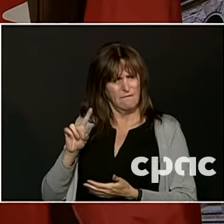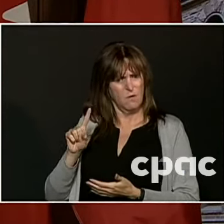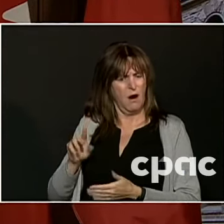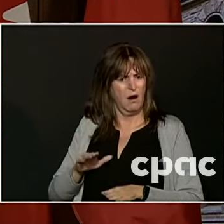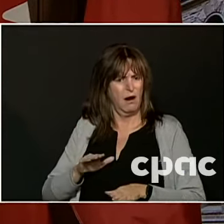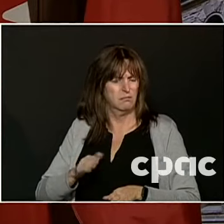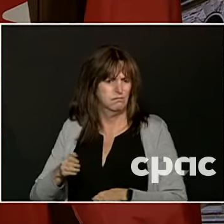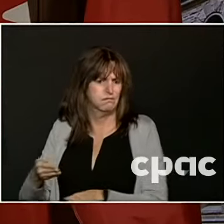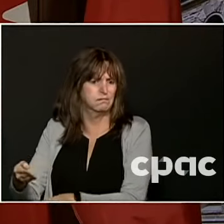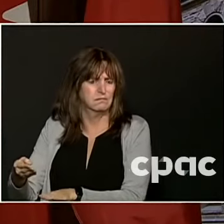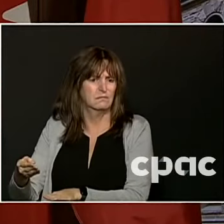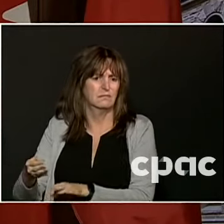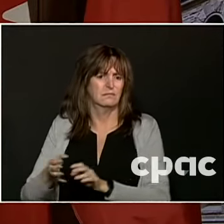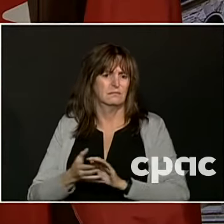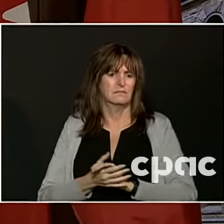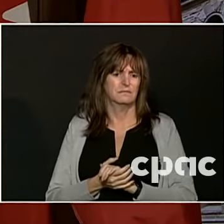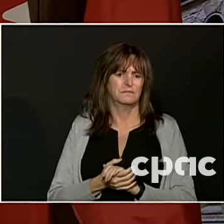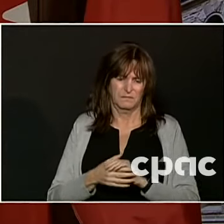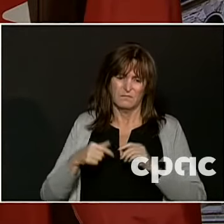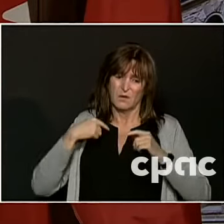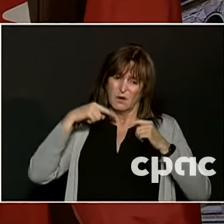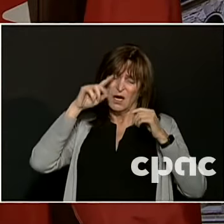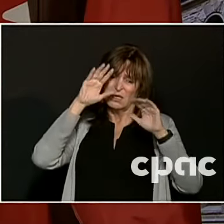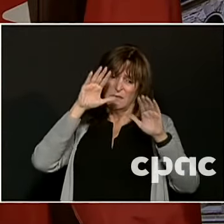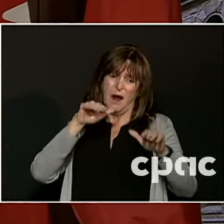you can expect mortality to climb as well.